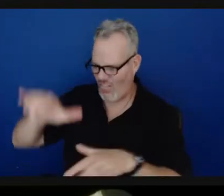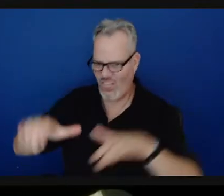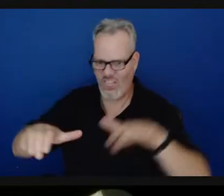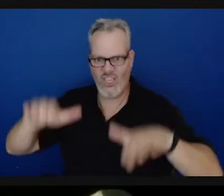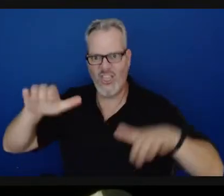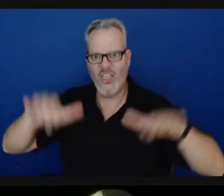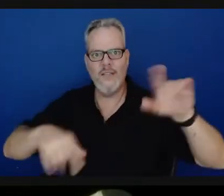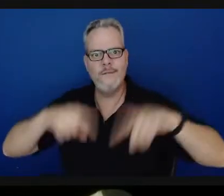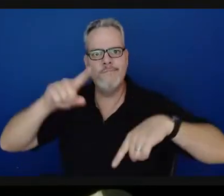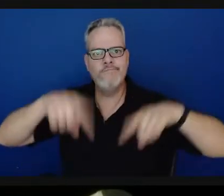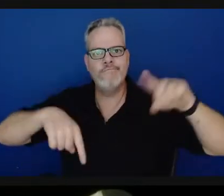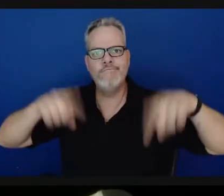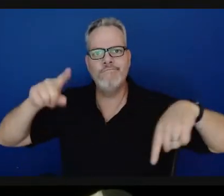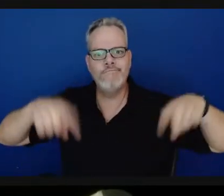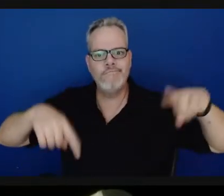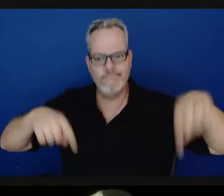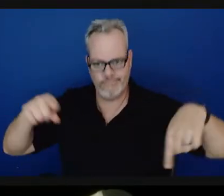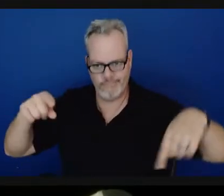block.